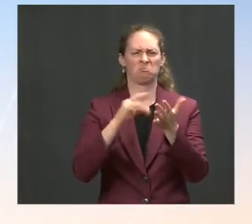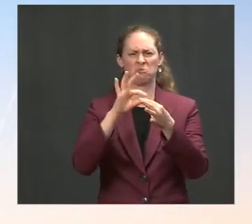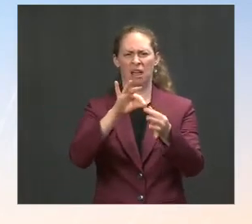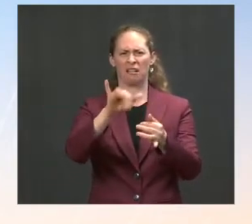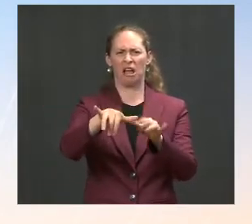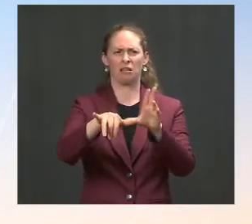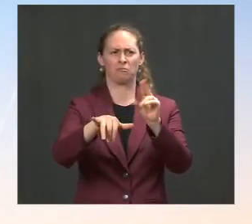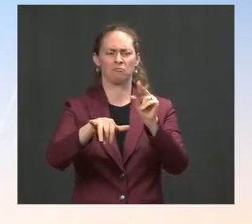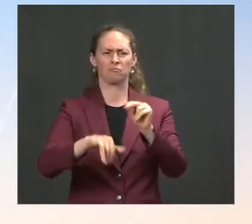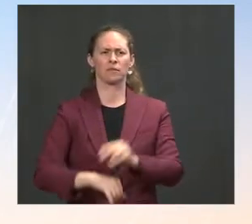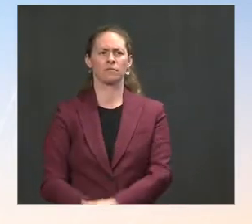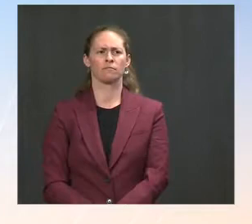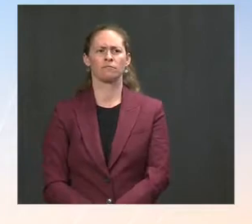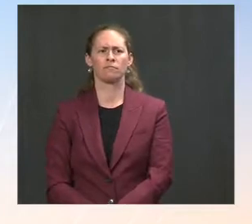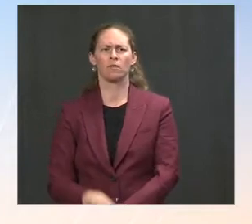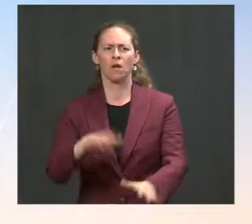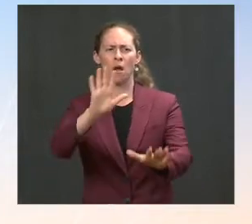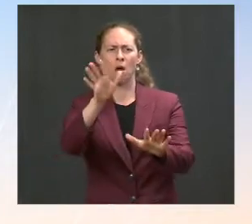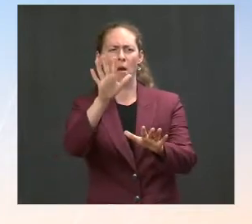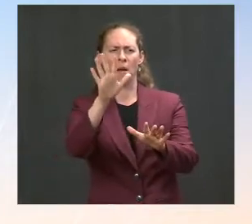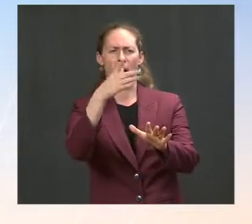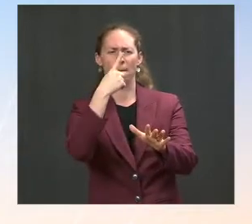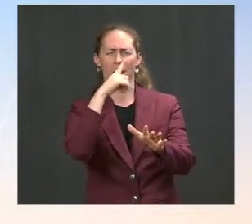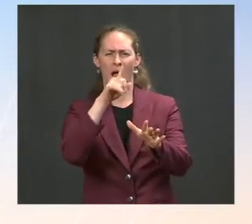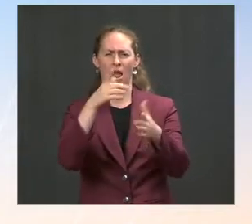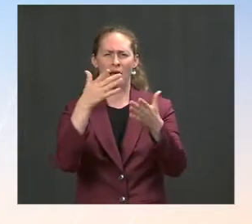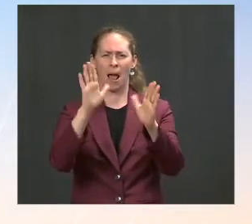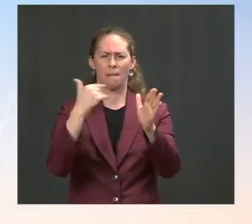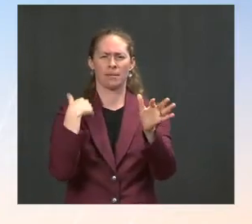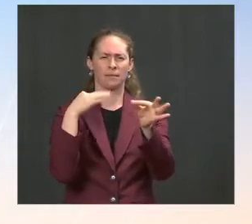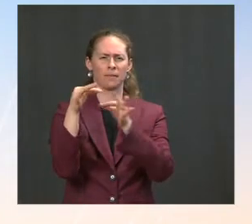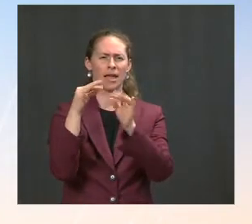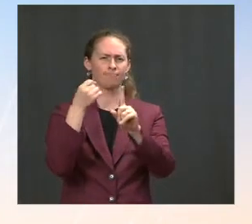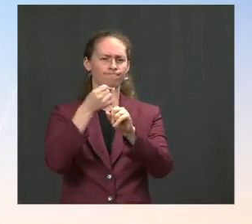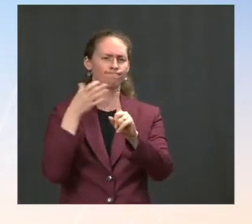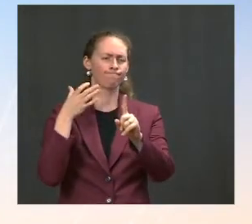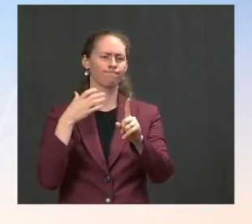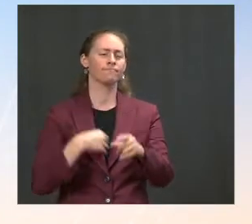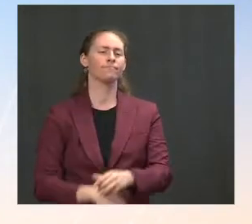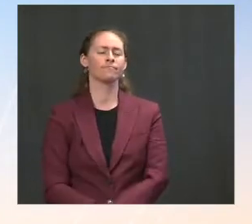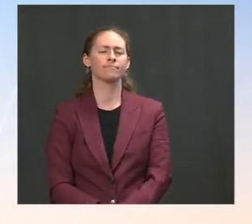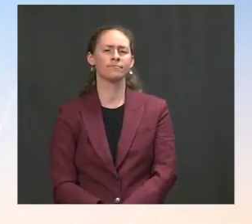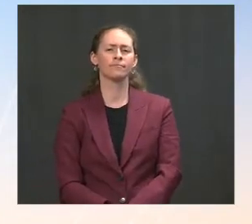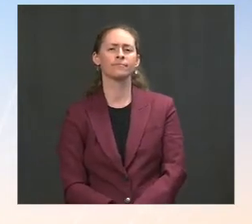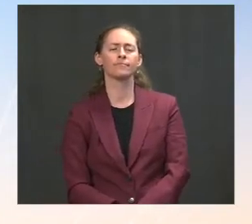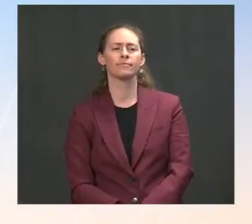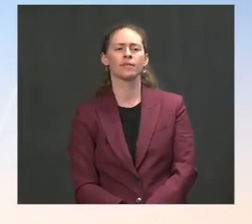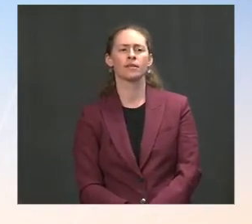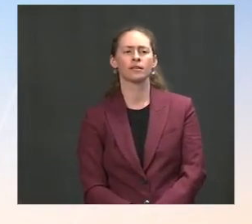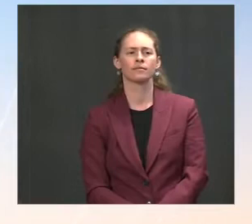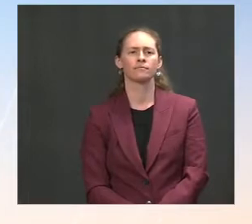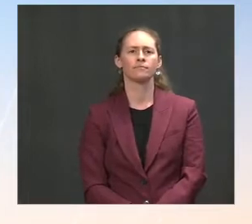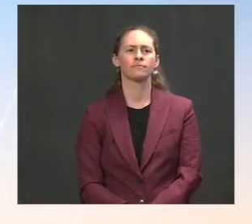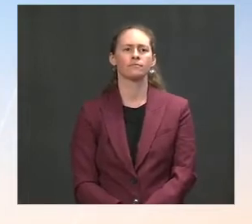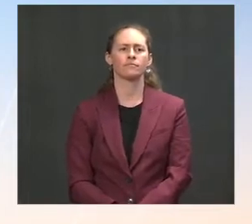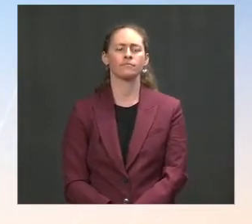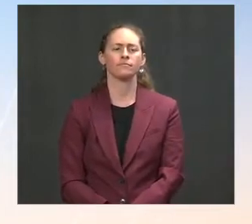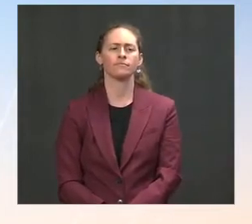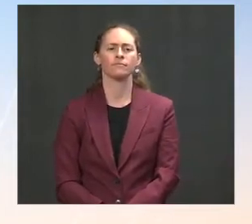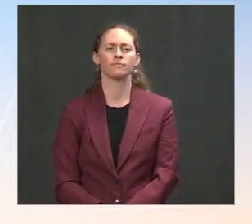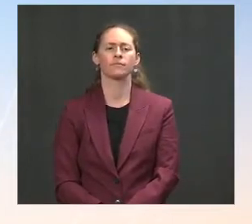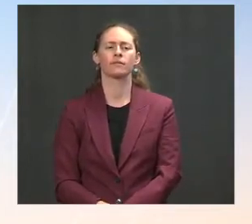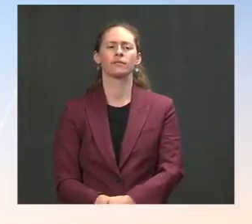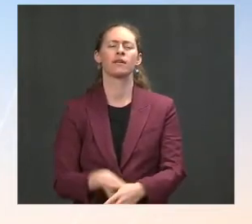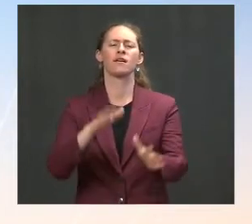I note, though, two things just for your public information purposes? One is that Well, we have seen, we don't